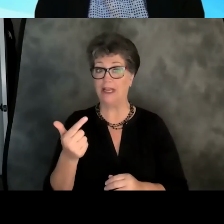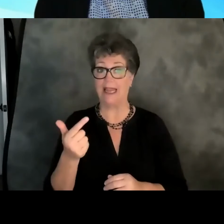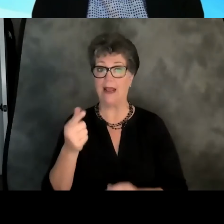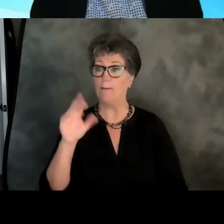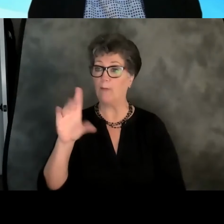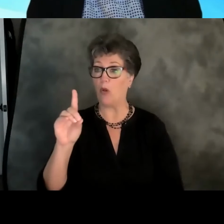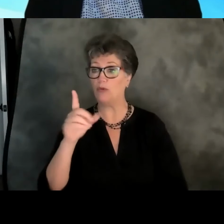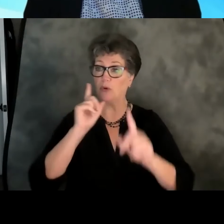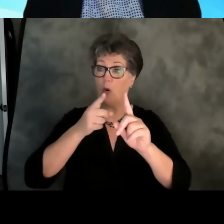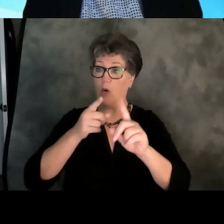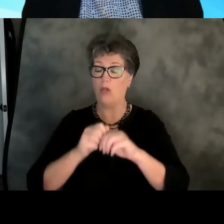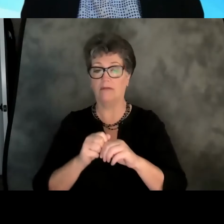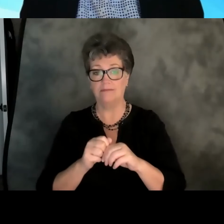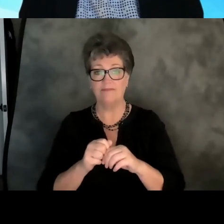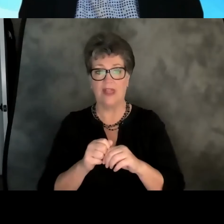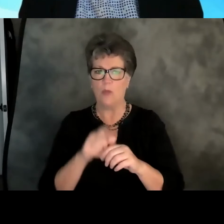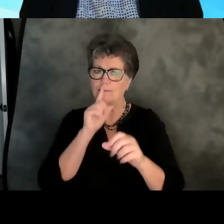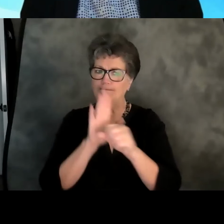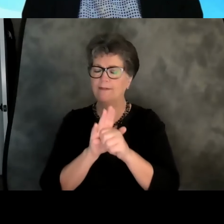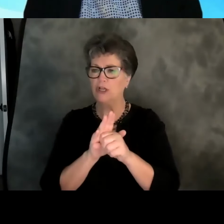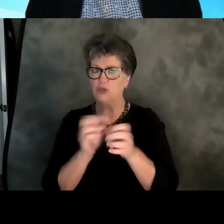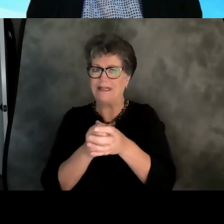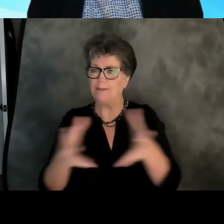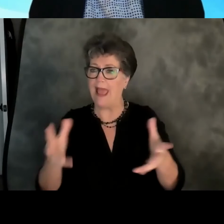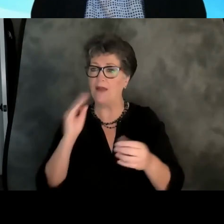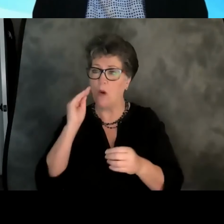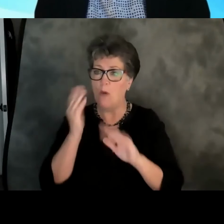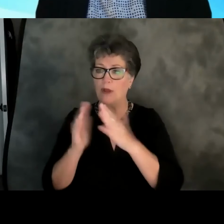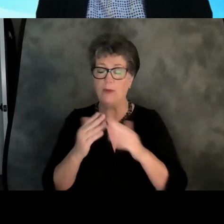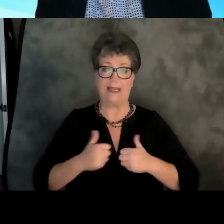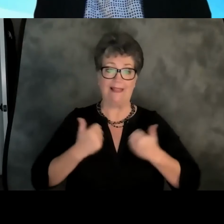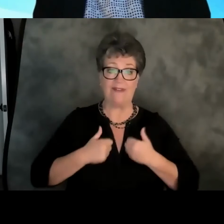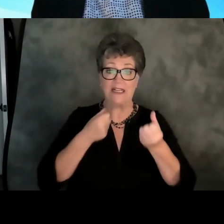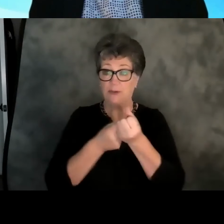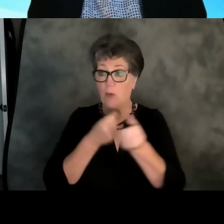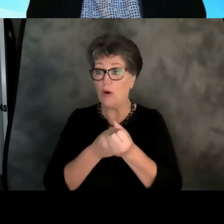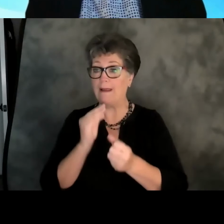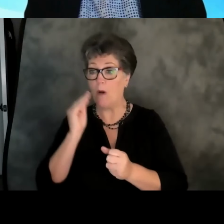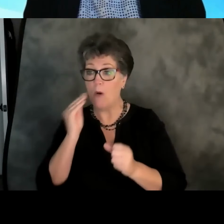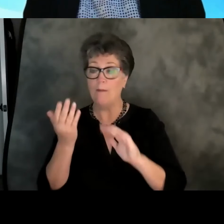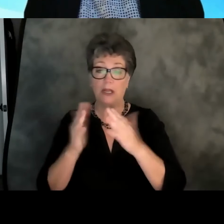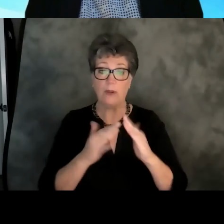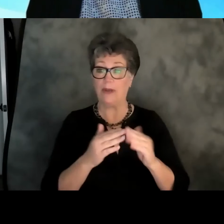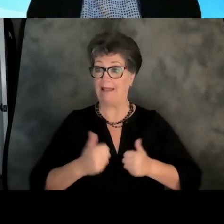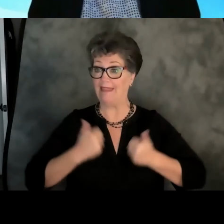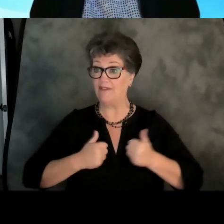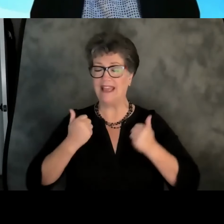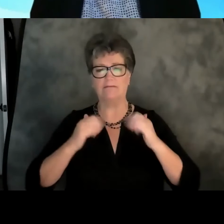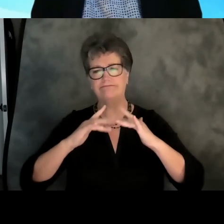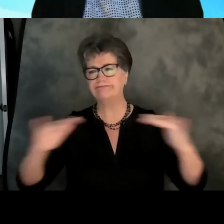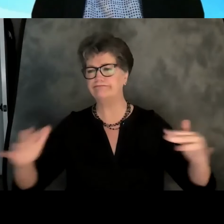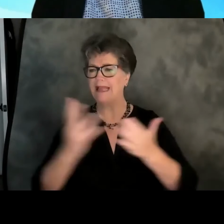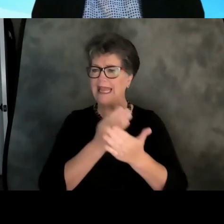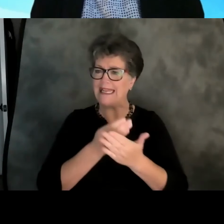is committed to expanding home and community living, supporting home and community living for people of all incomes, people of all